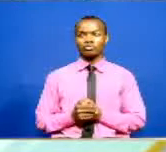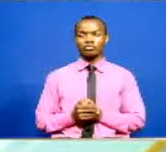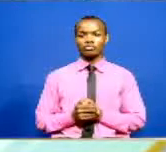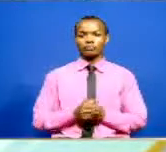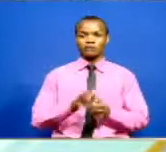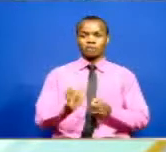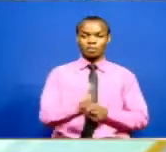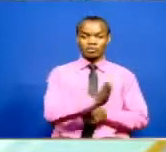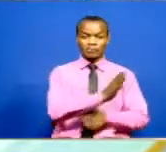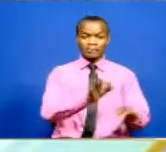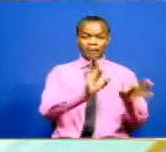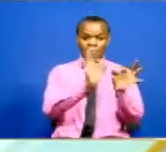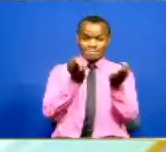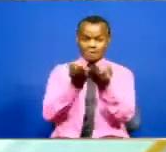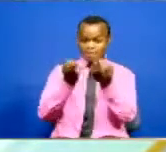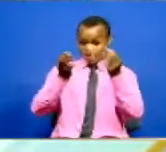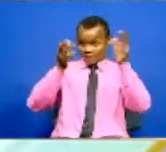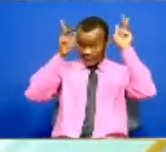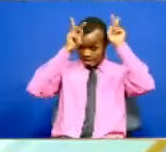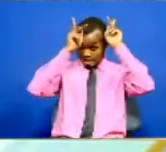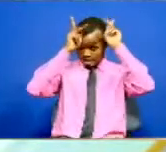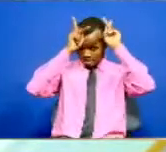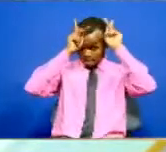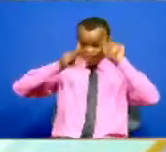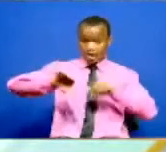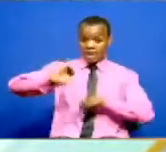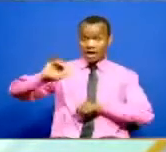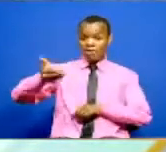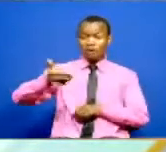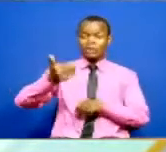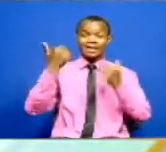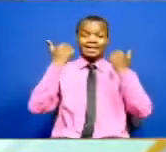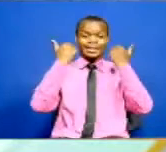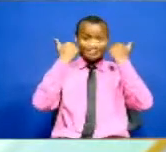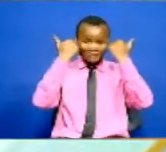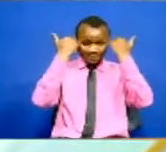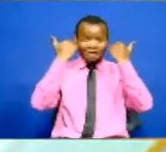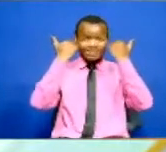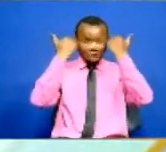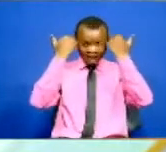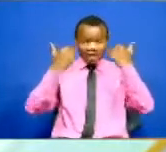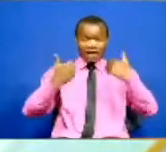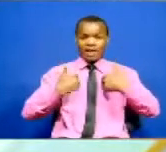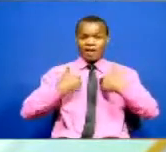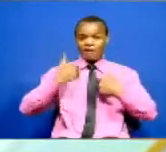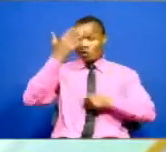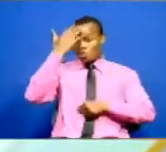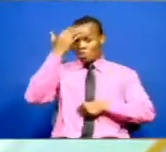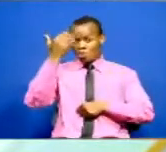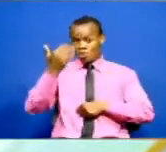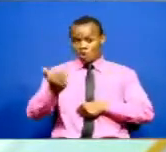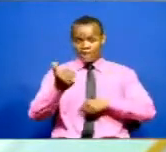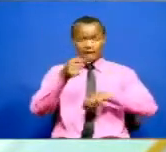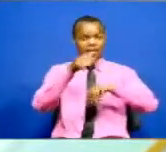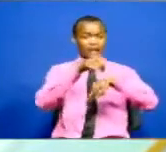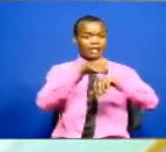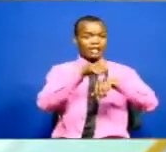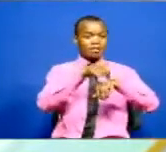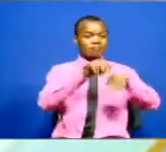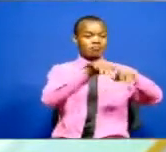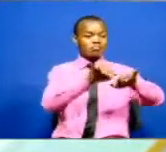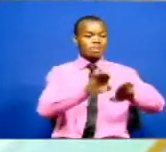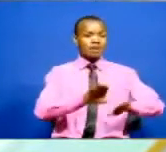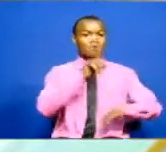A family in Kakamega County is in distress after it was forced to halt the burial of their kin over a